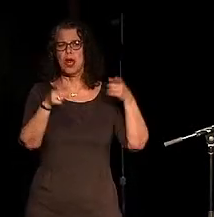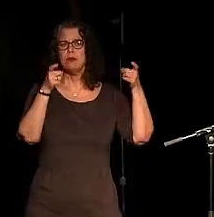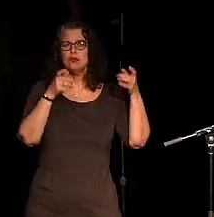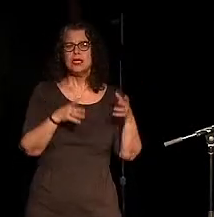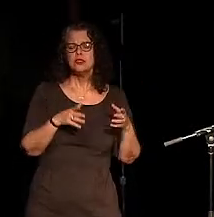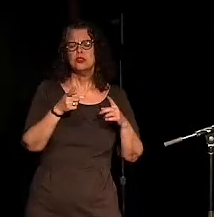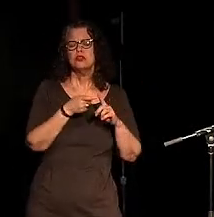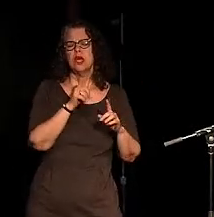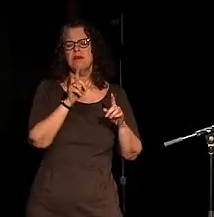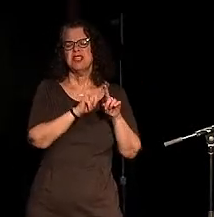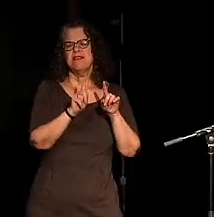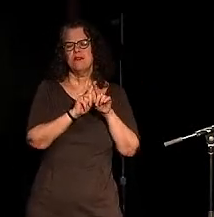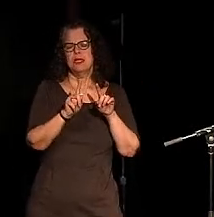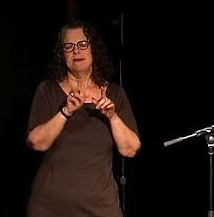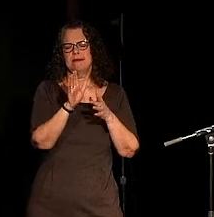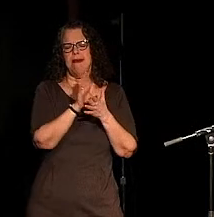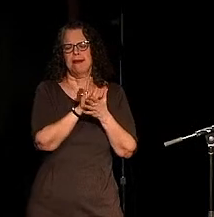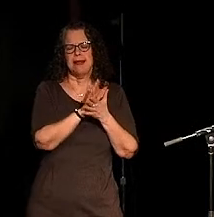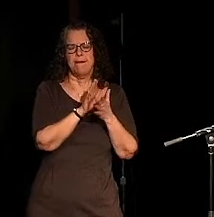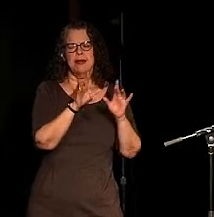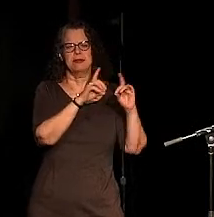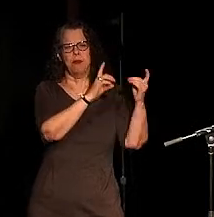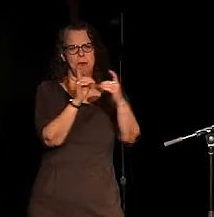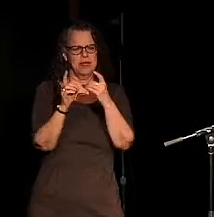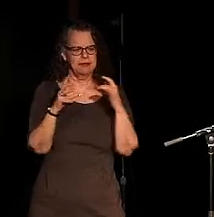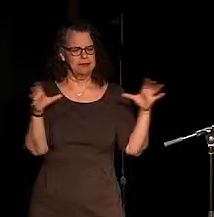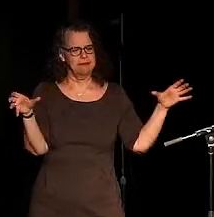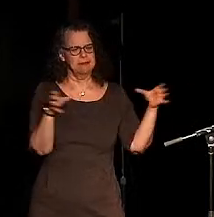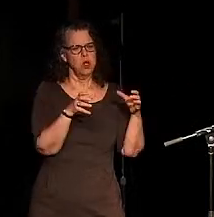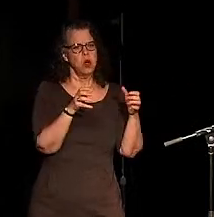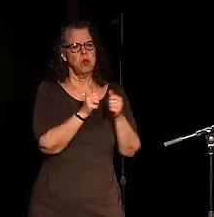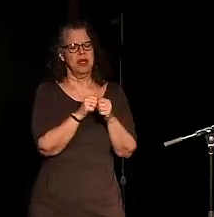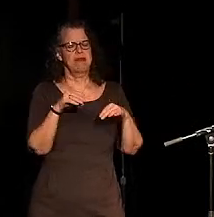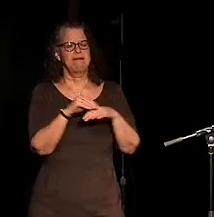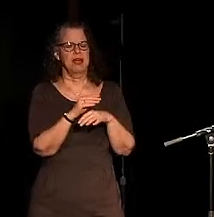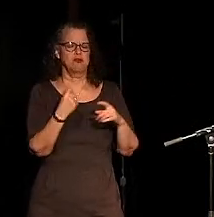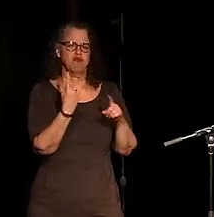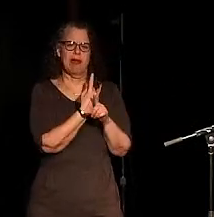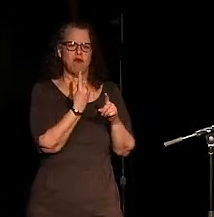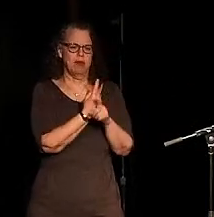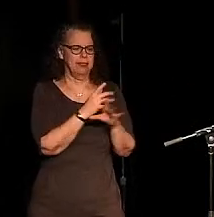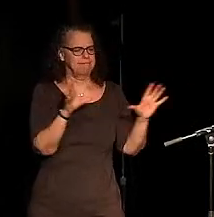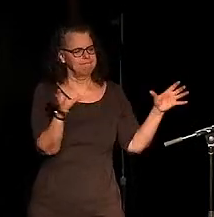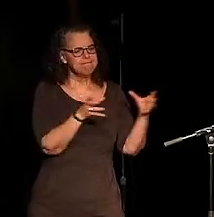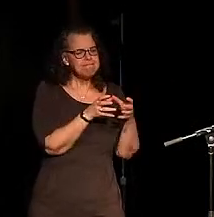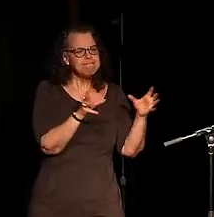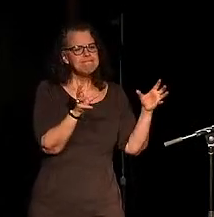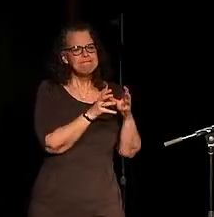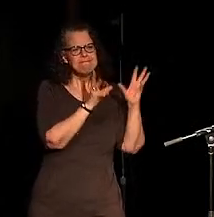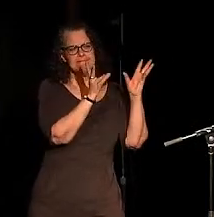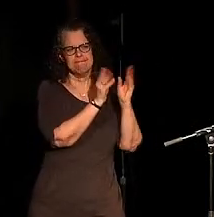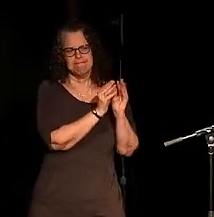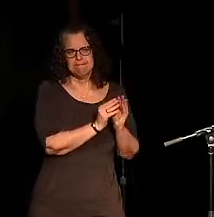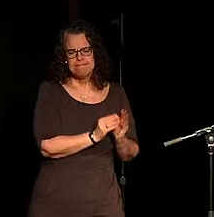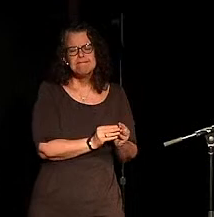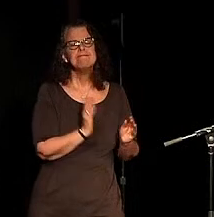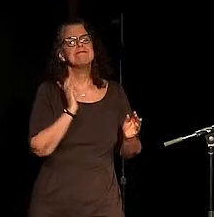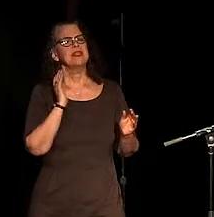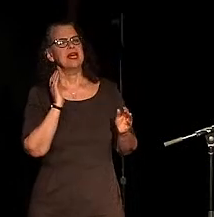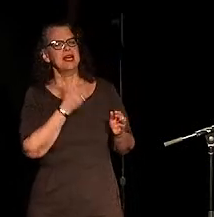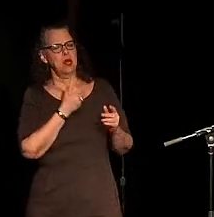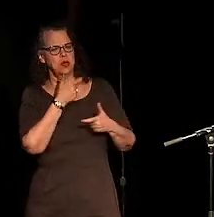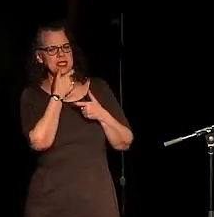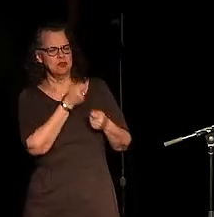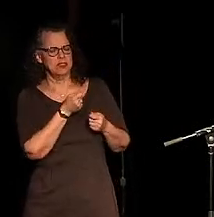from the academic departments come together with advisors and other staff on a regular basis. And so our interest is